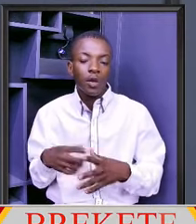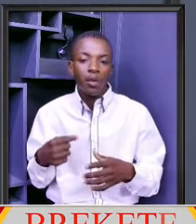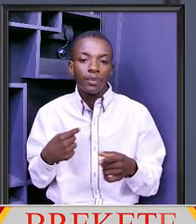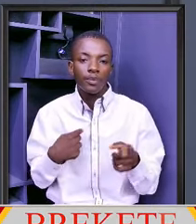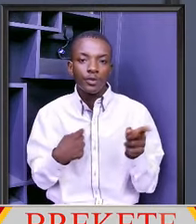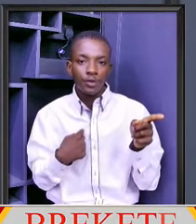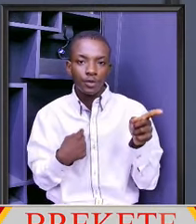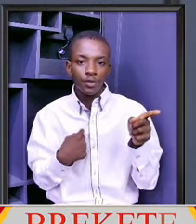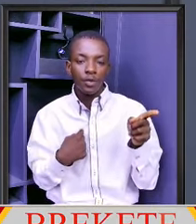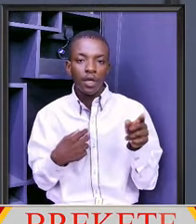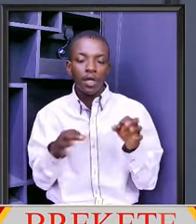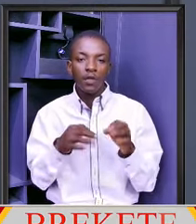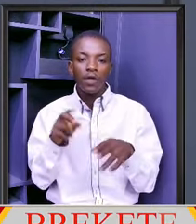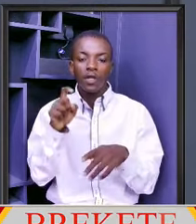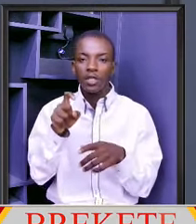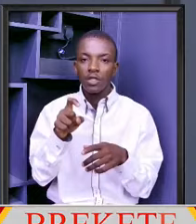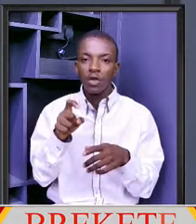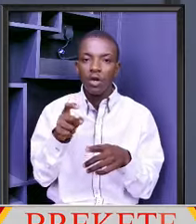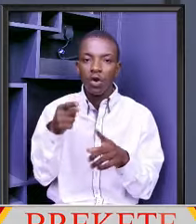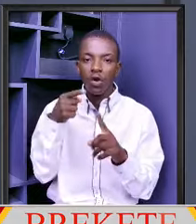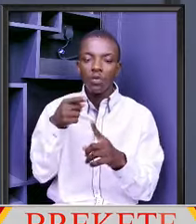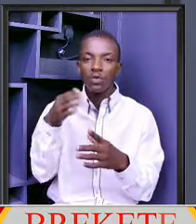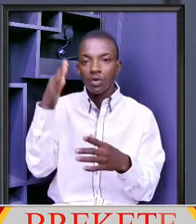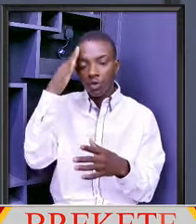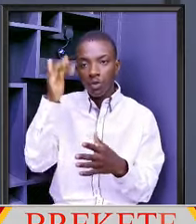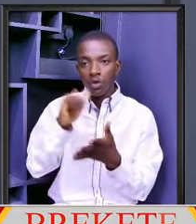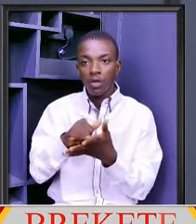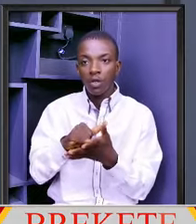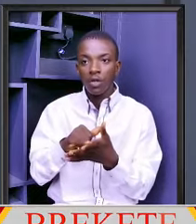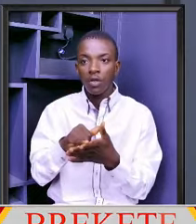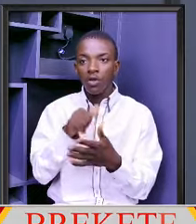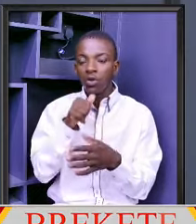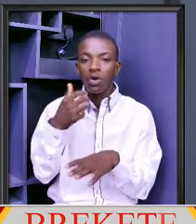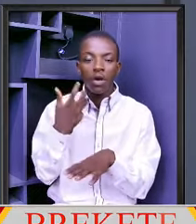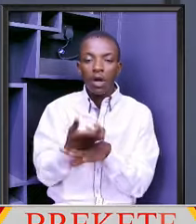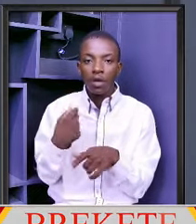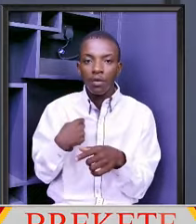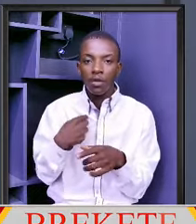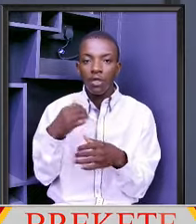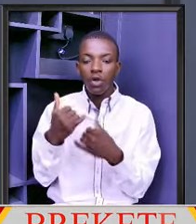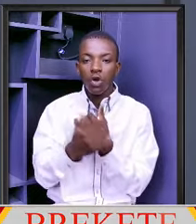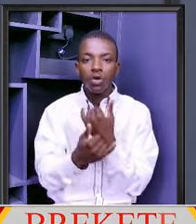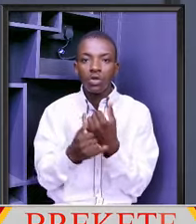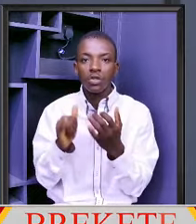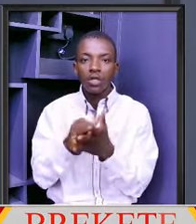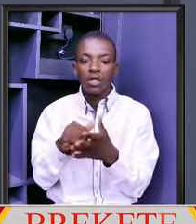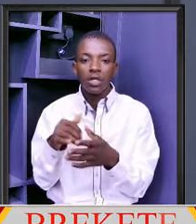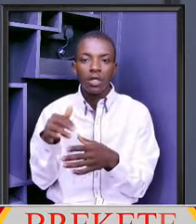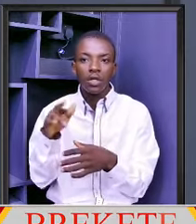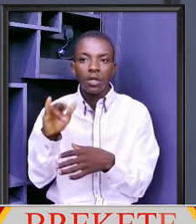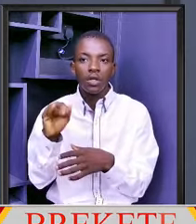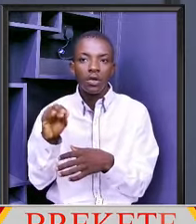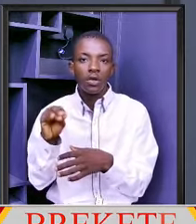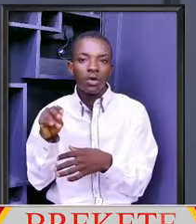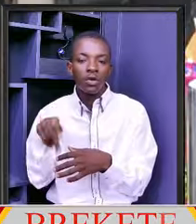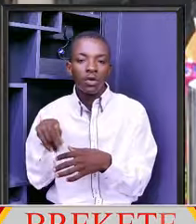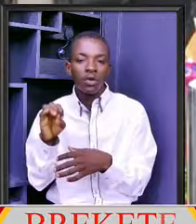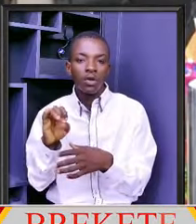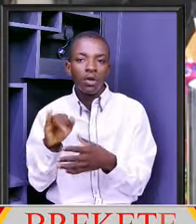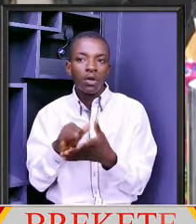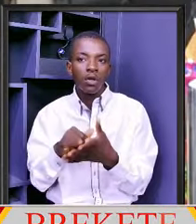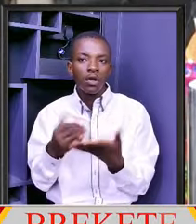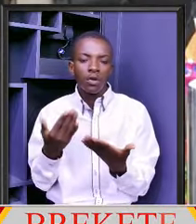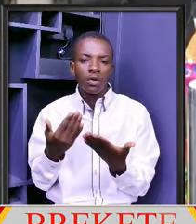Me, if I need option, when I know say option no go hard me. You get countries where for Europe where you they buy